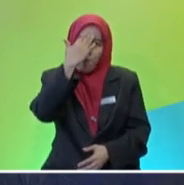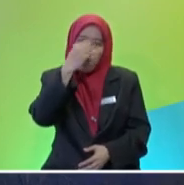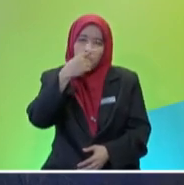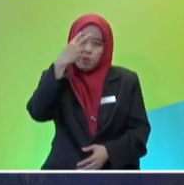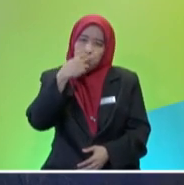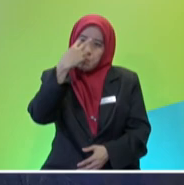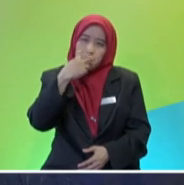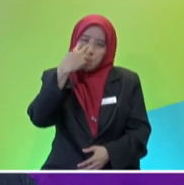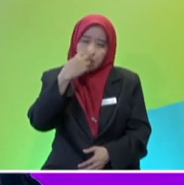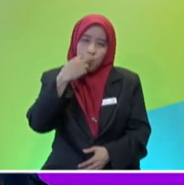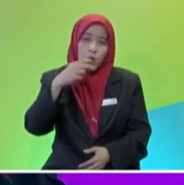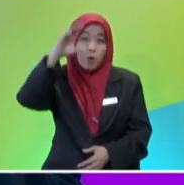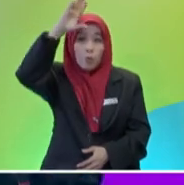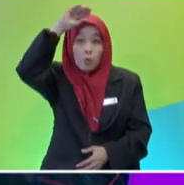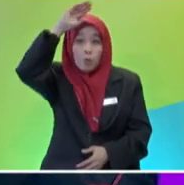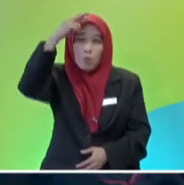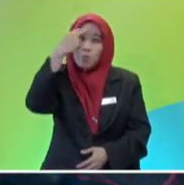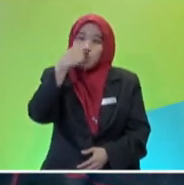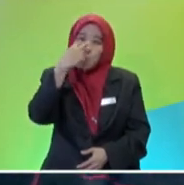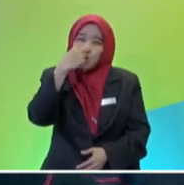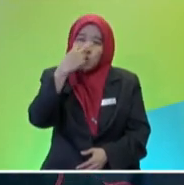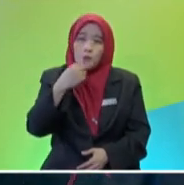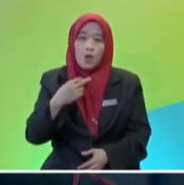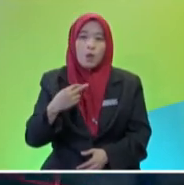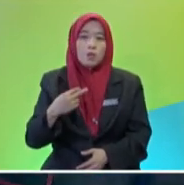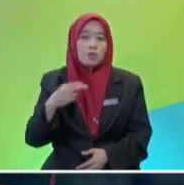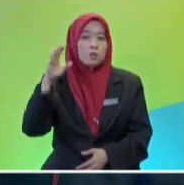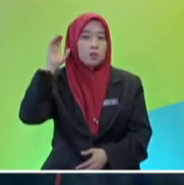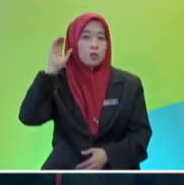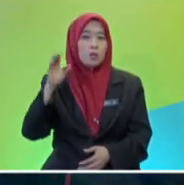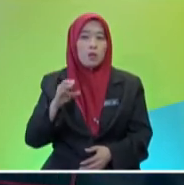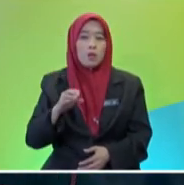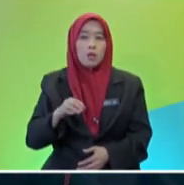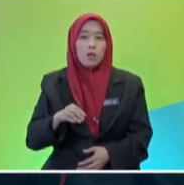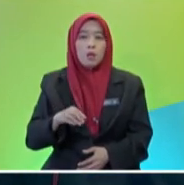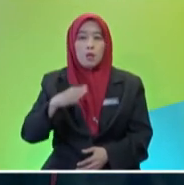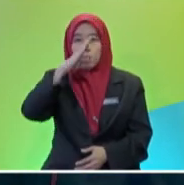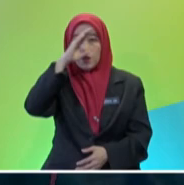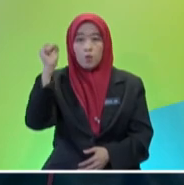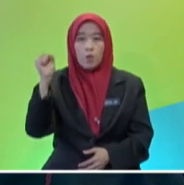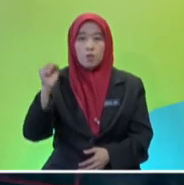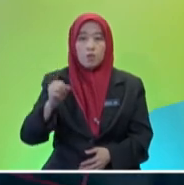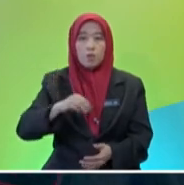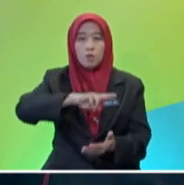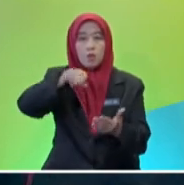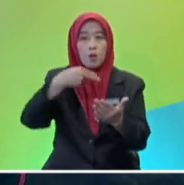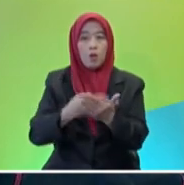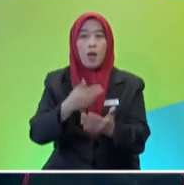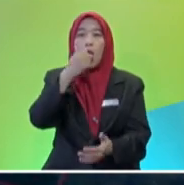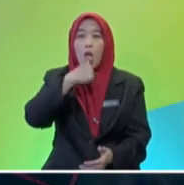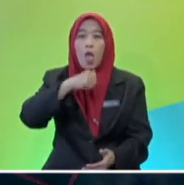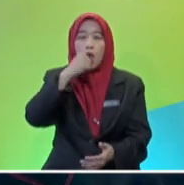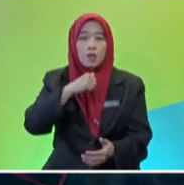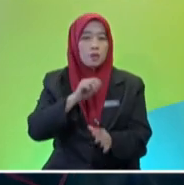boy is crying? Why is the boy crying? I think, teacher, because he just dropped his ice cream. So he can't eat it